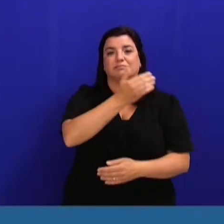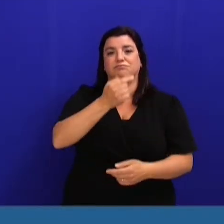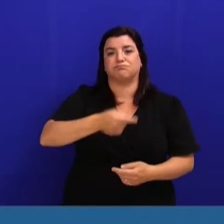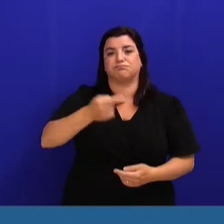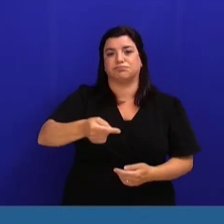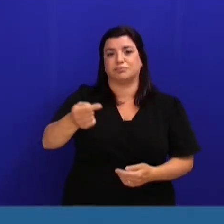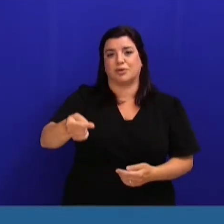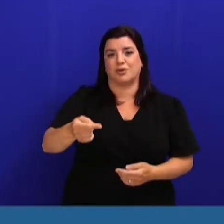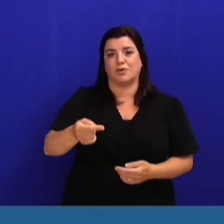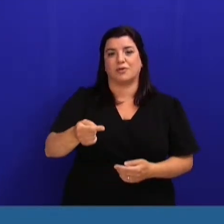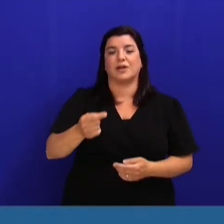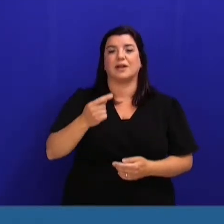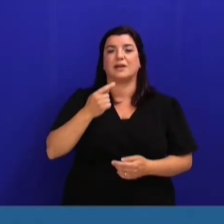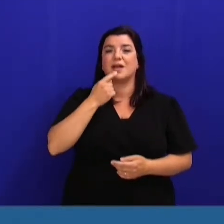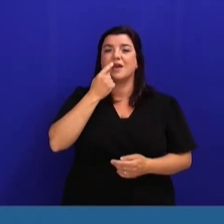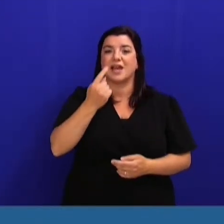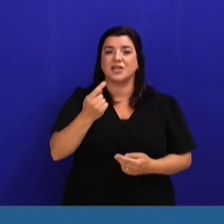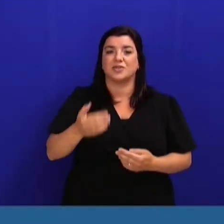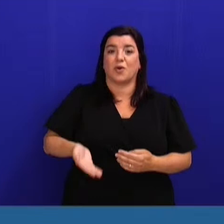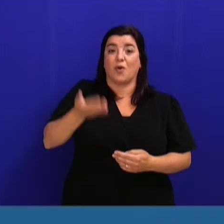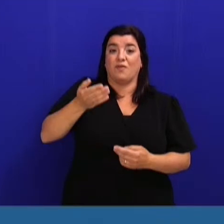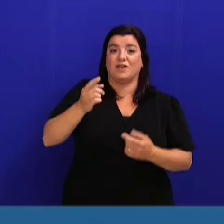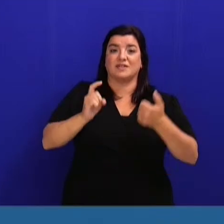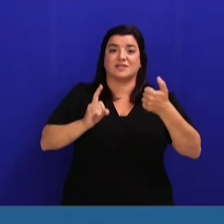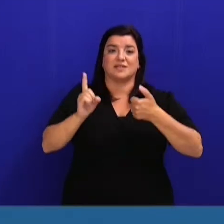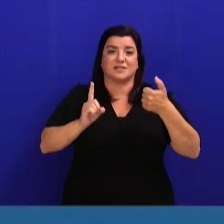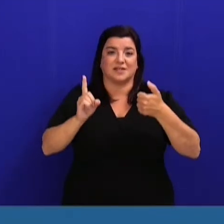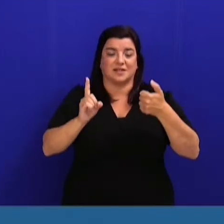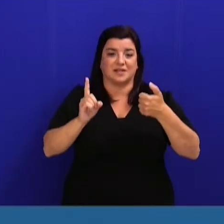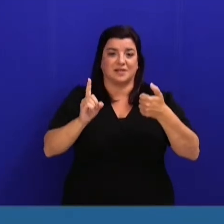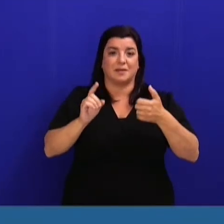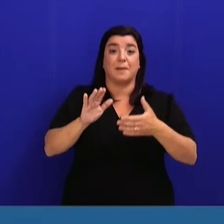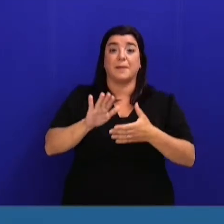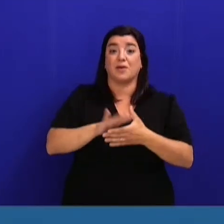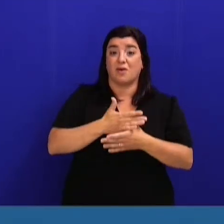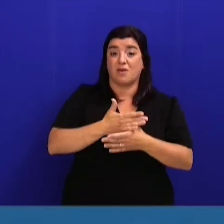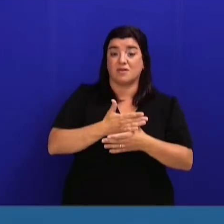aged over 16 years of age. And so anyone